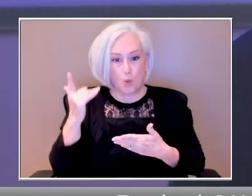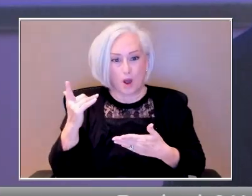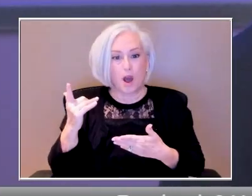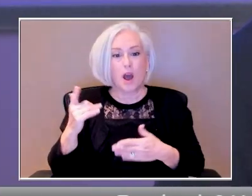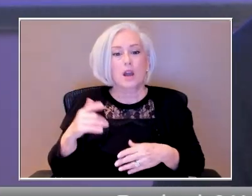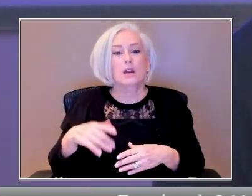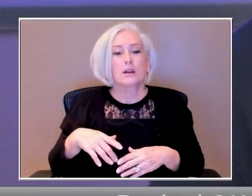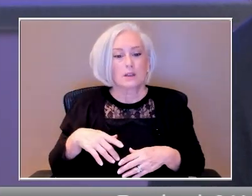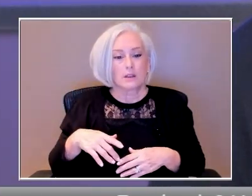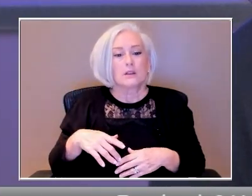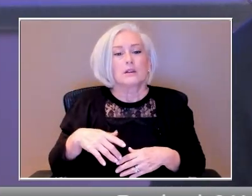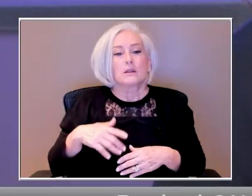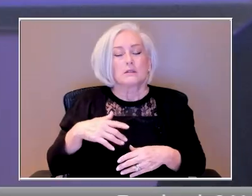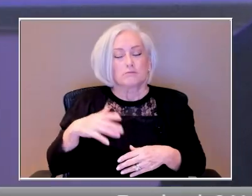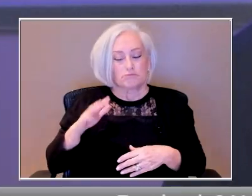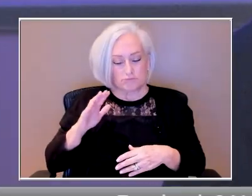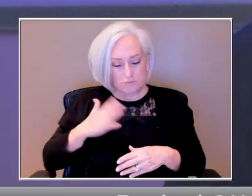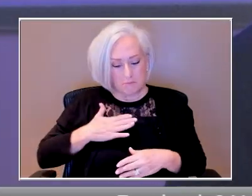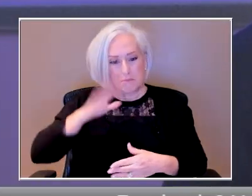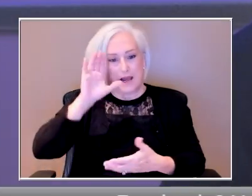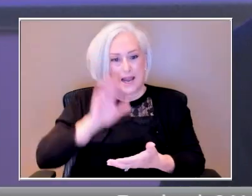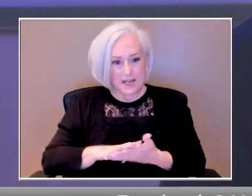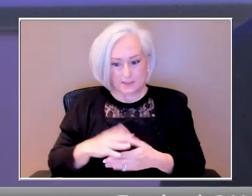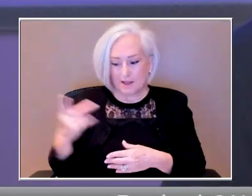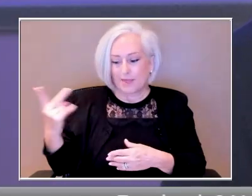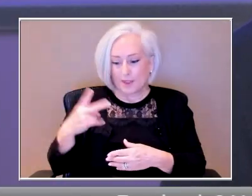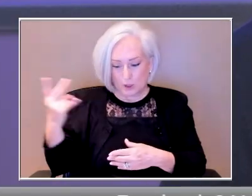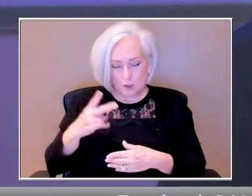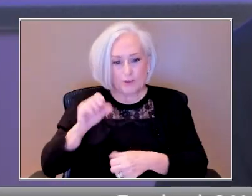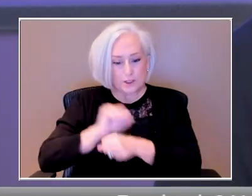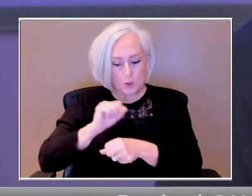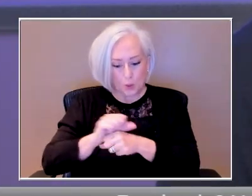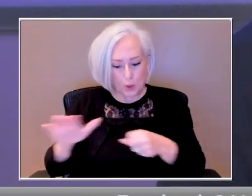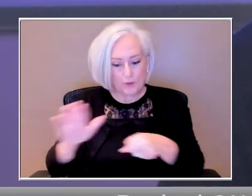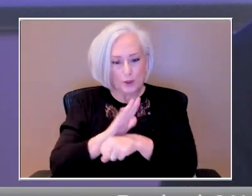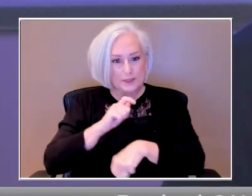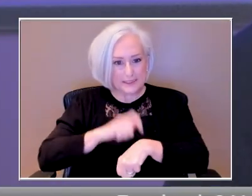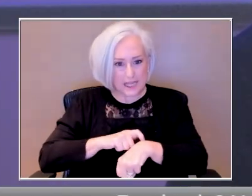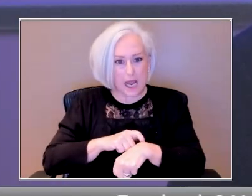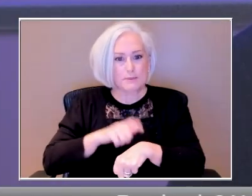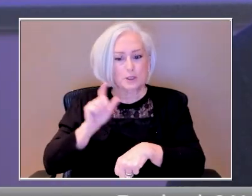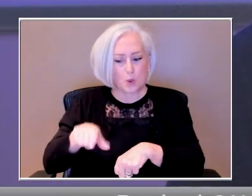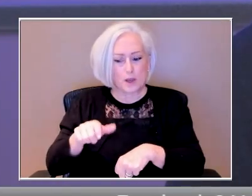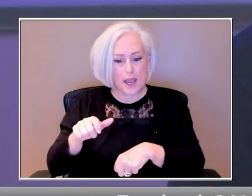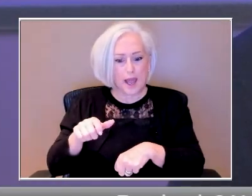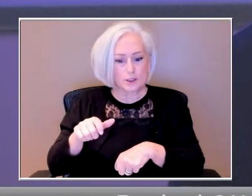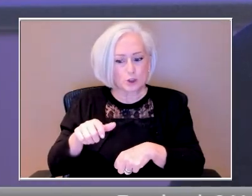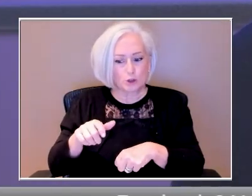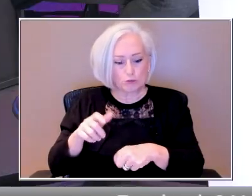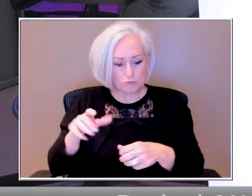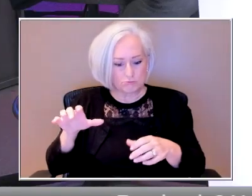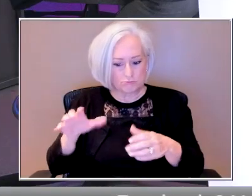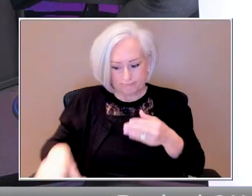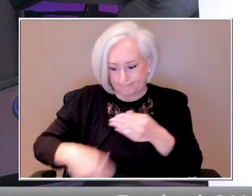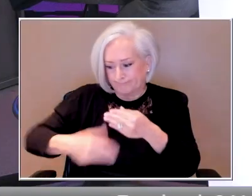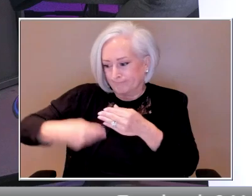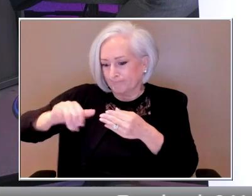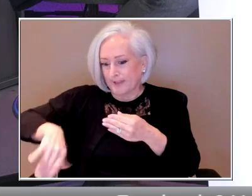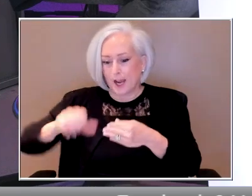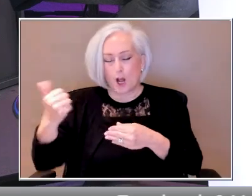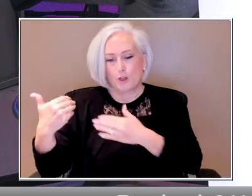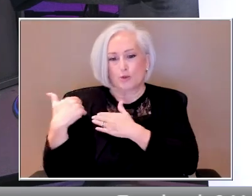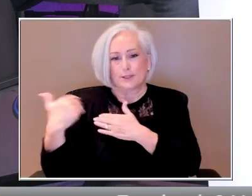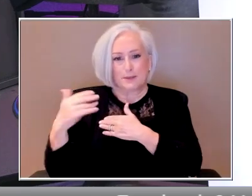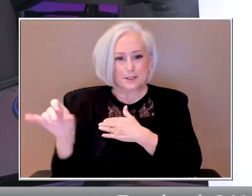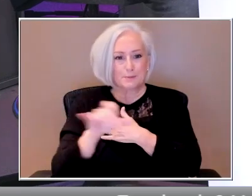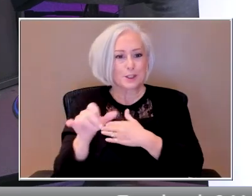so we had to fold it into our daily lives as well. But it was, he's very easy to take care of, as you can see. Oh, yeah, and entertaining. I'm sure he